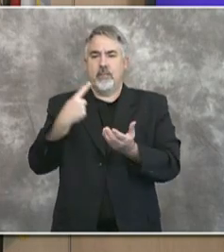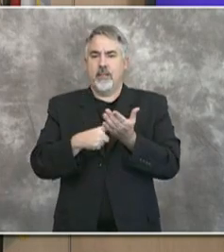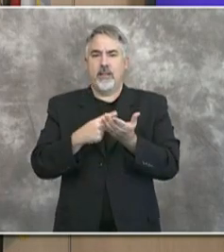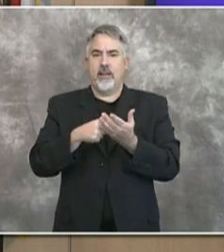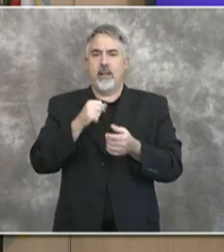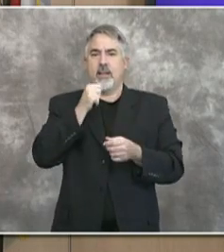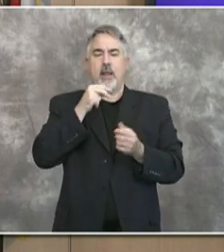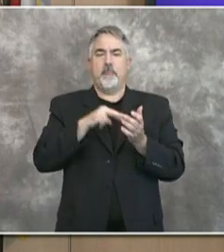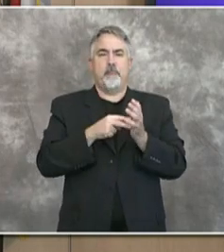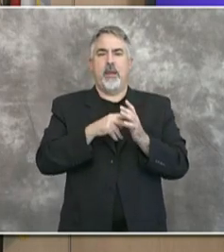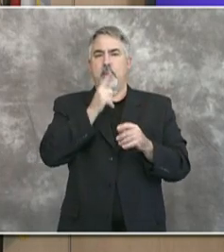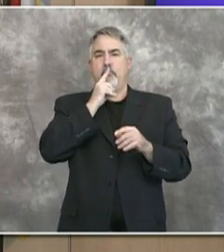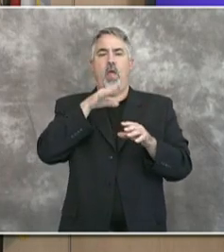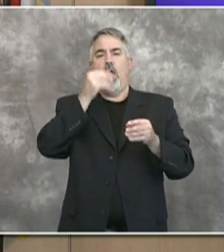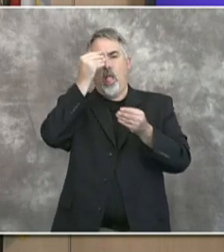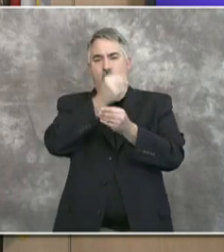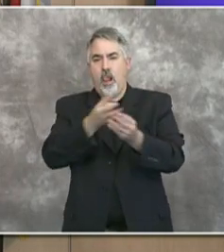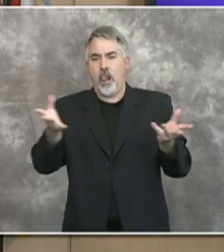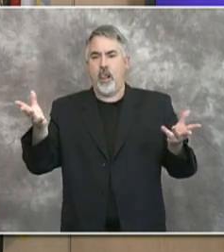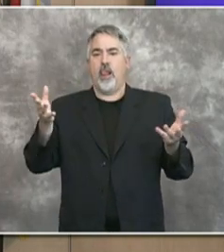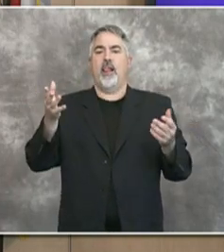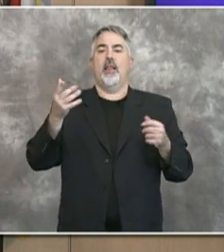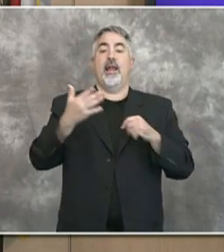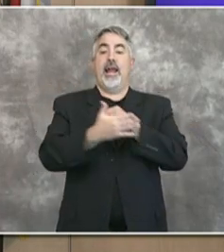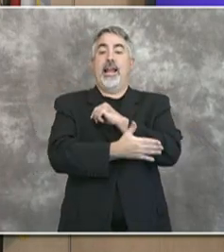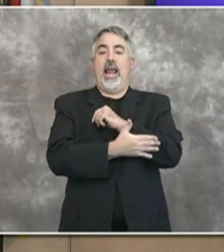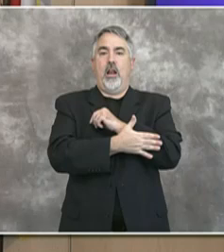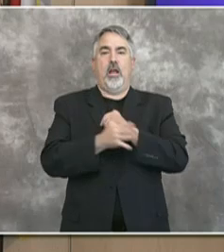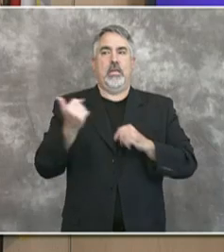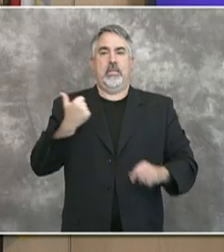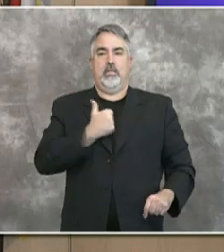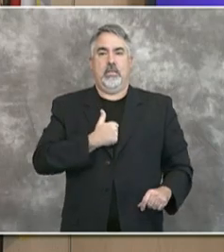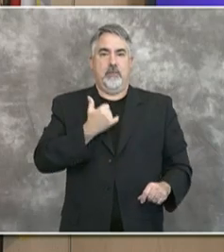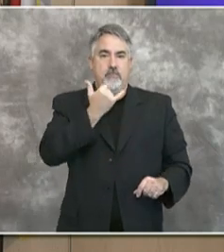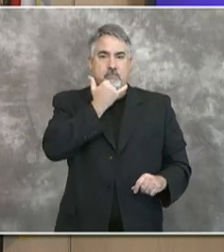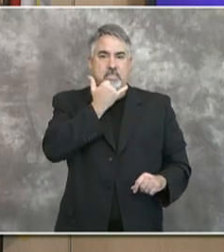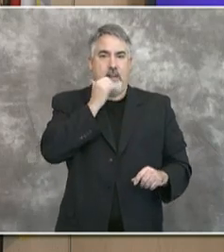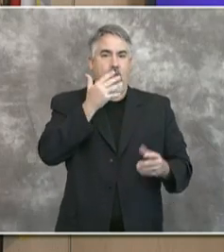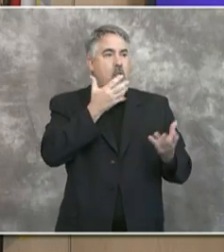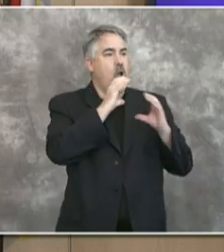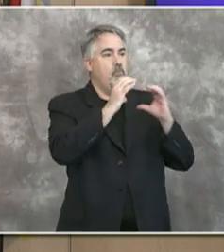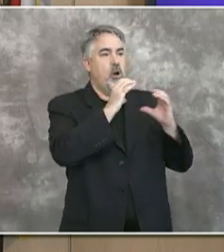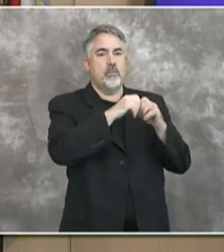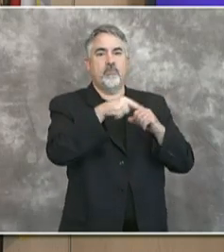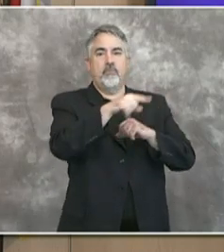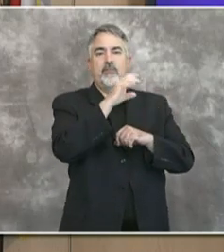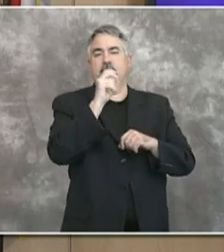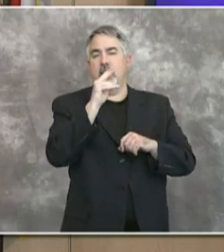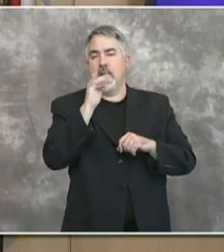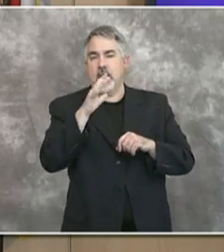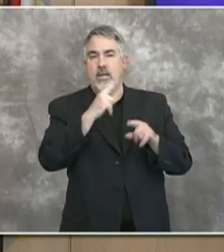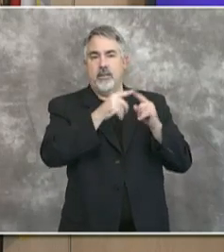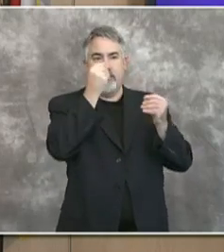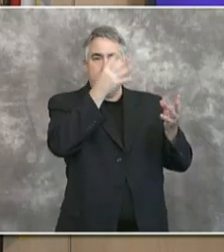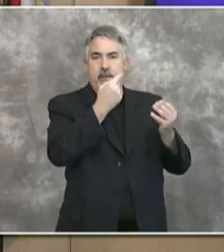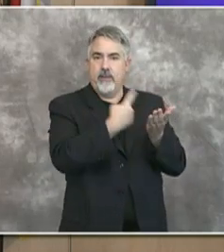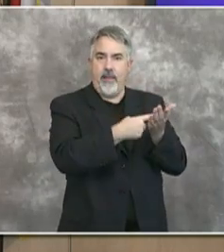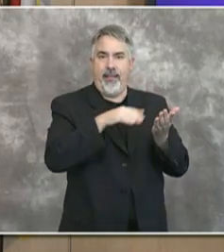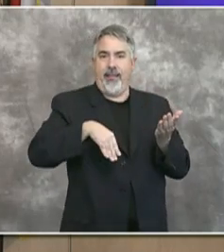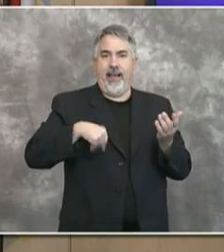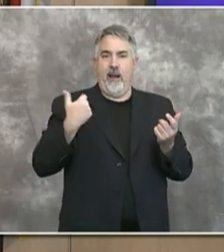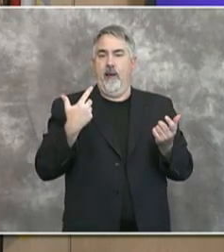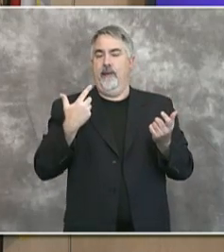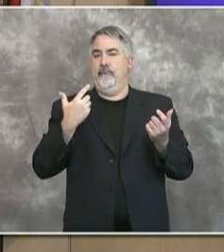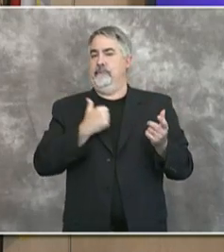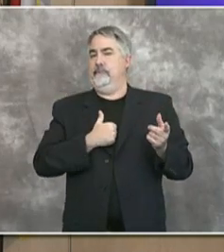on behalf of the county, I apologize to our hospital partners for this mistake. Next, I would like to share some preliminary information